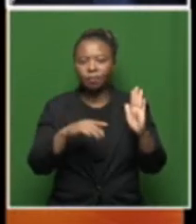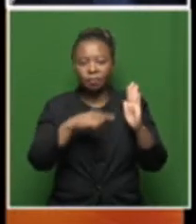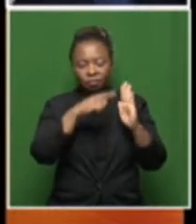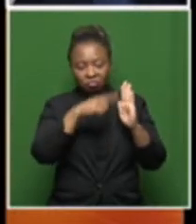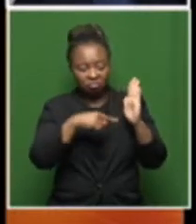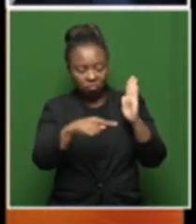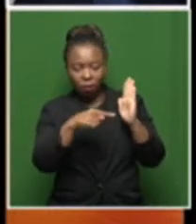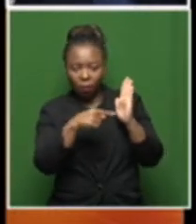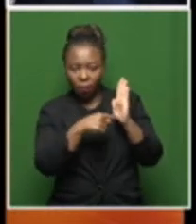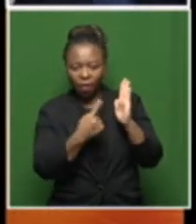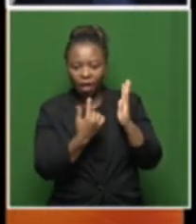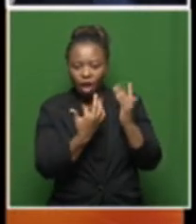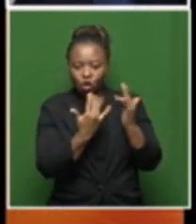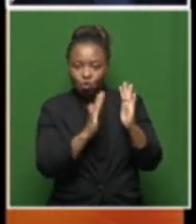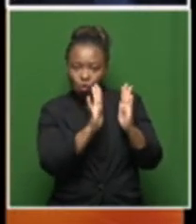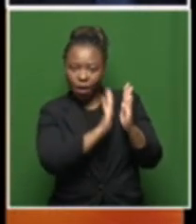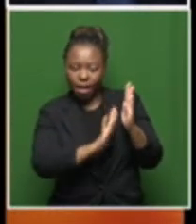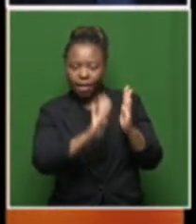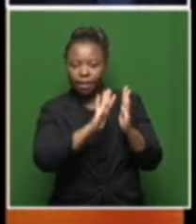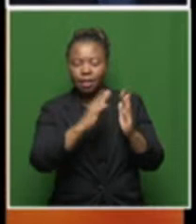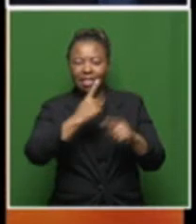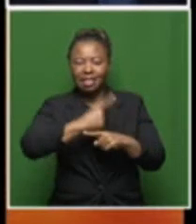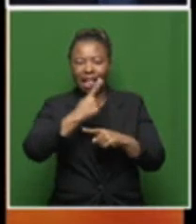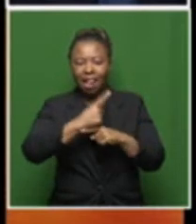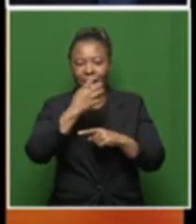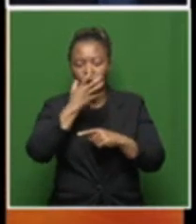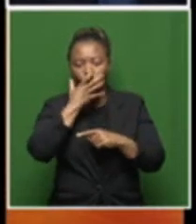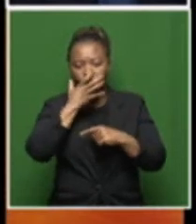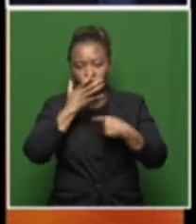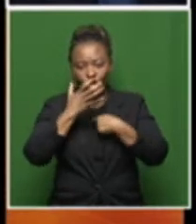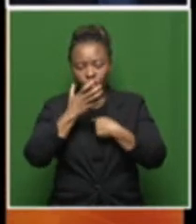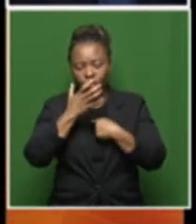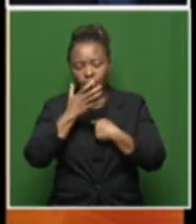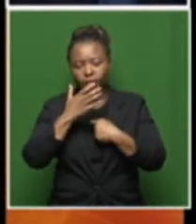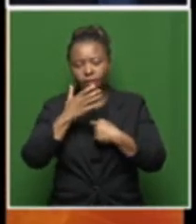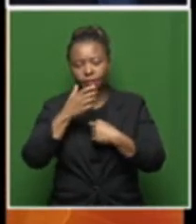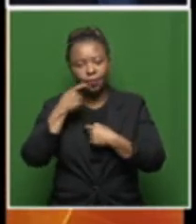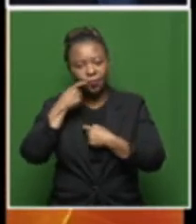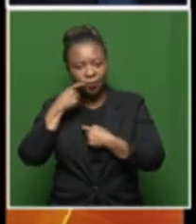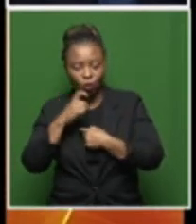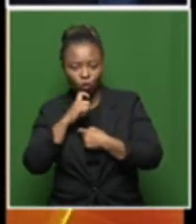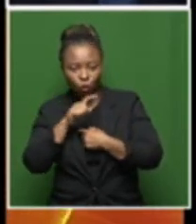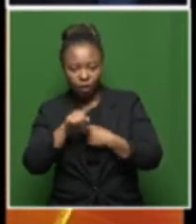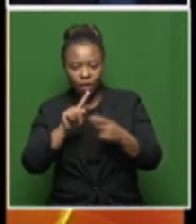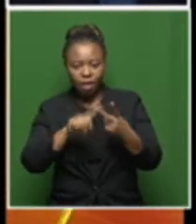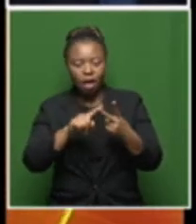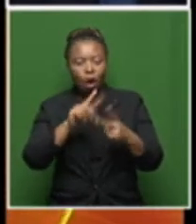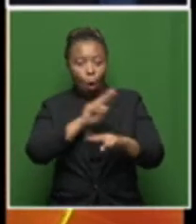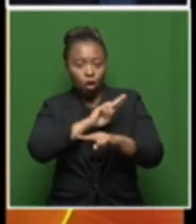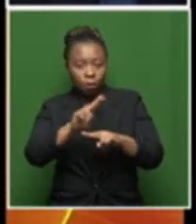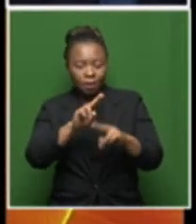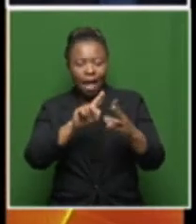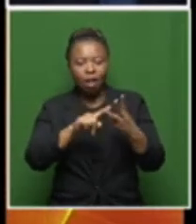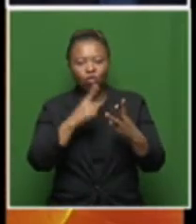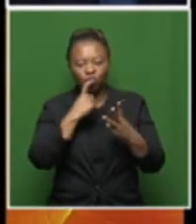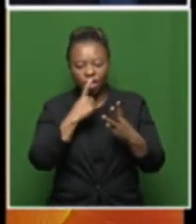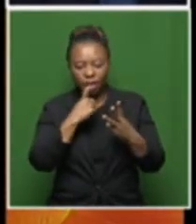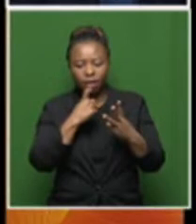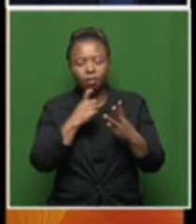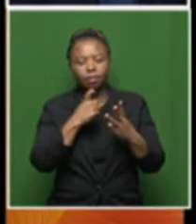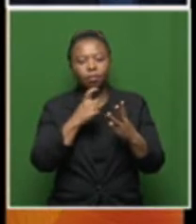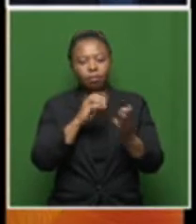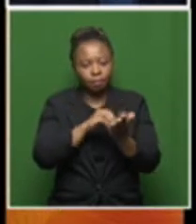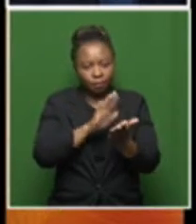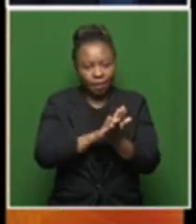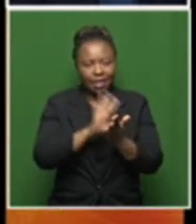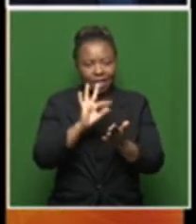the green marker is daily oxygen use, the blue marker is hospitalizations, the red marker is daily reported cases of death, and